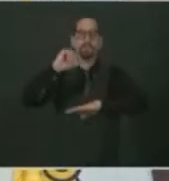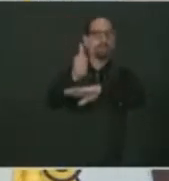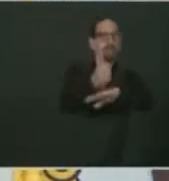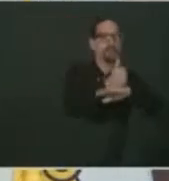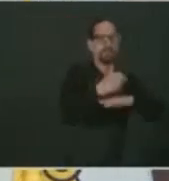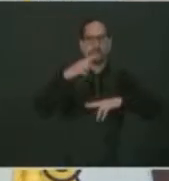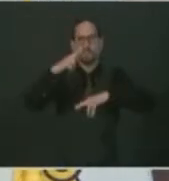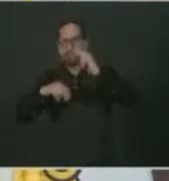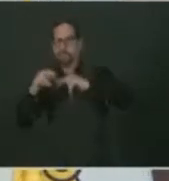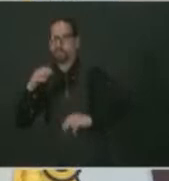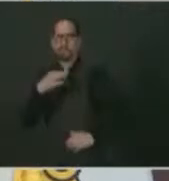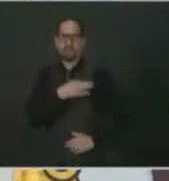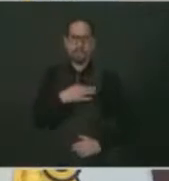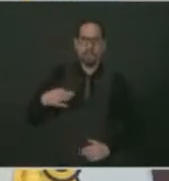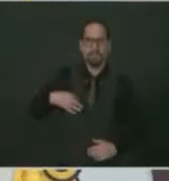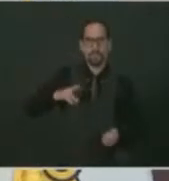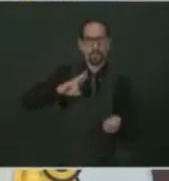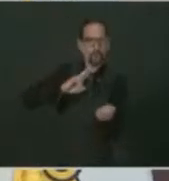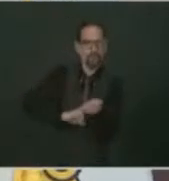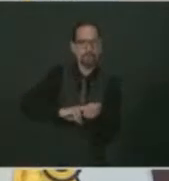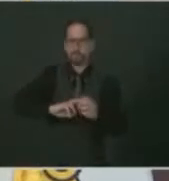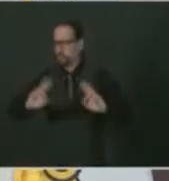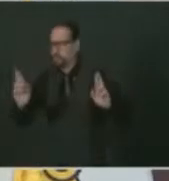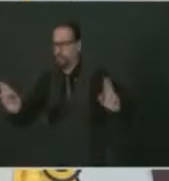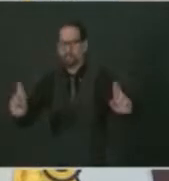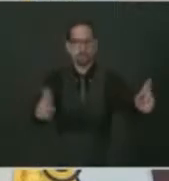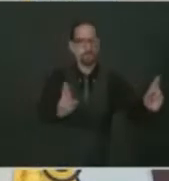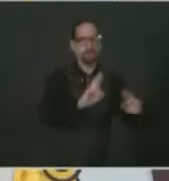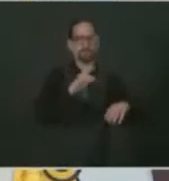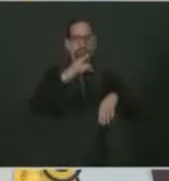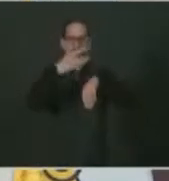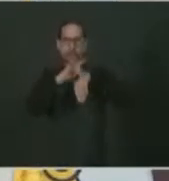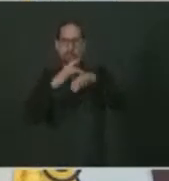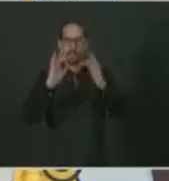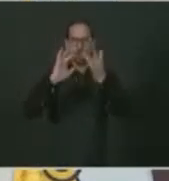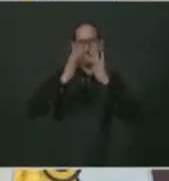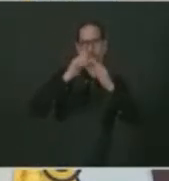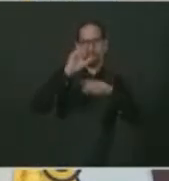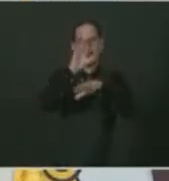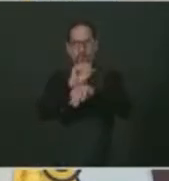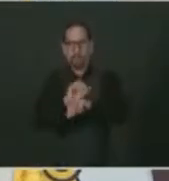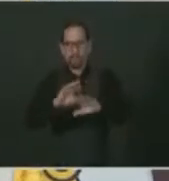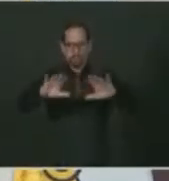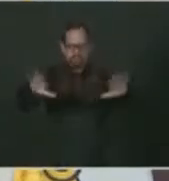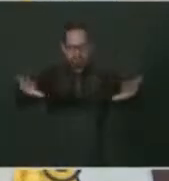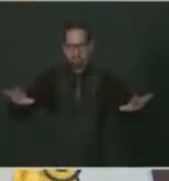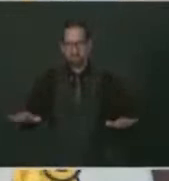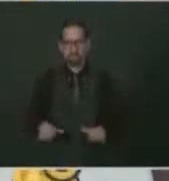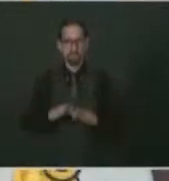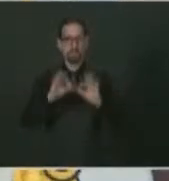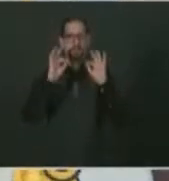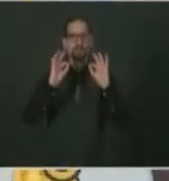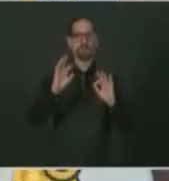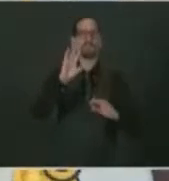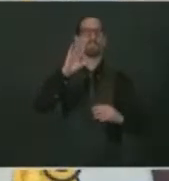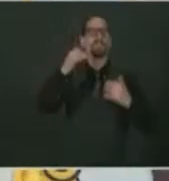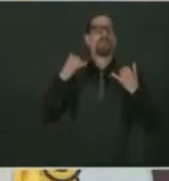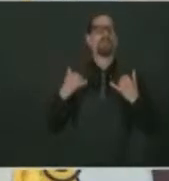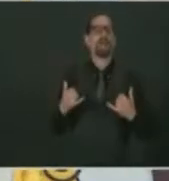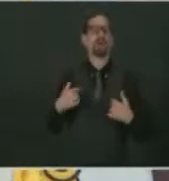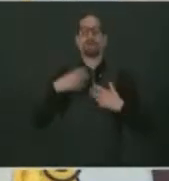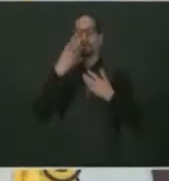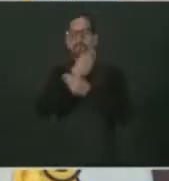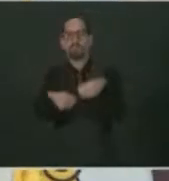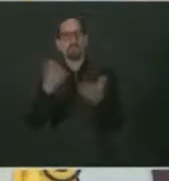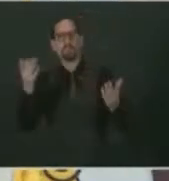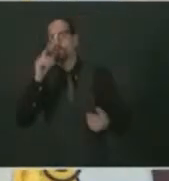week, we announced that Rhode Island would open up vaccine eligibility to ages 16 and